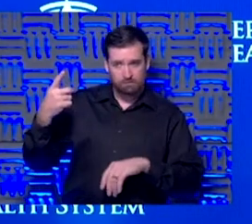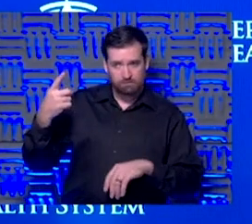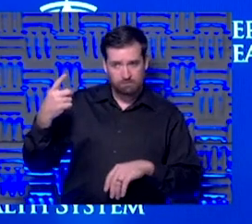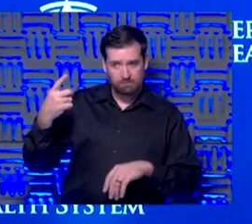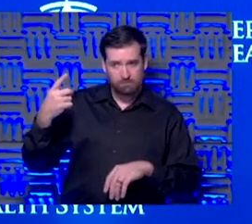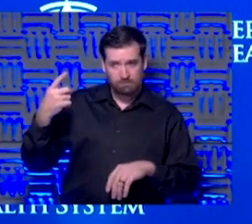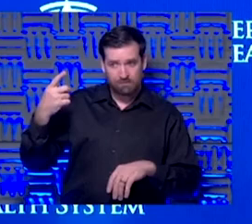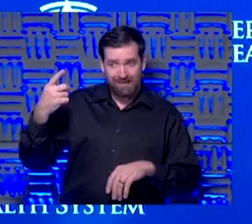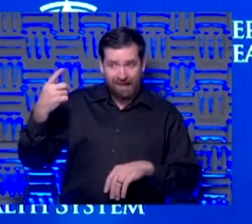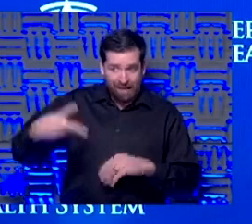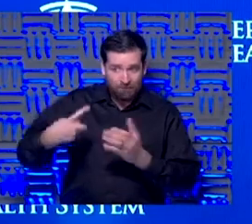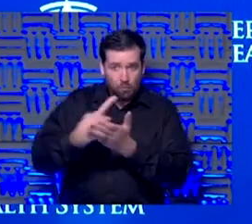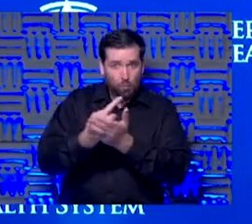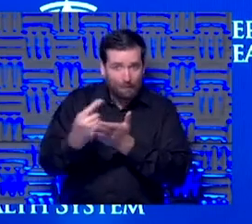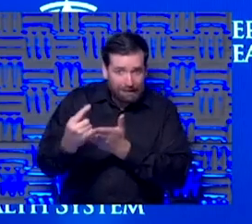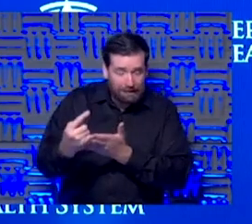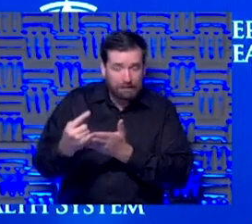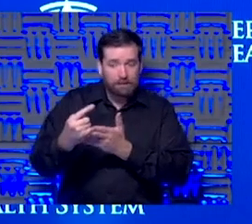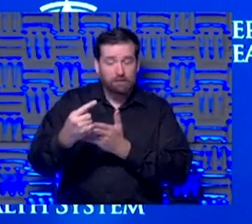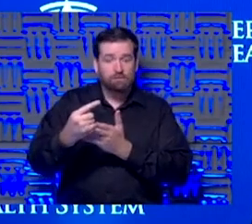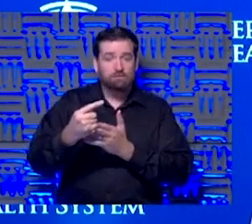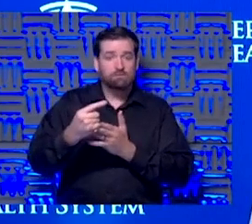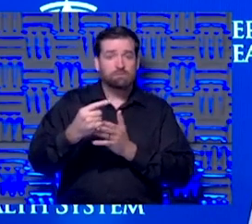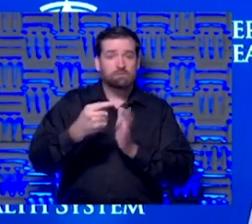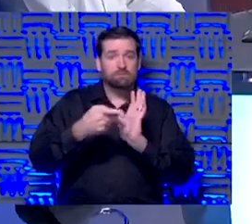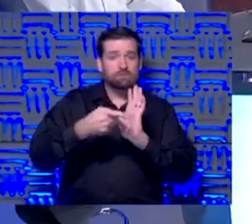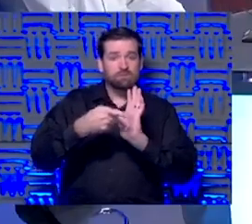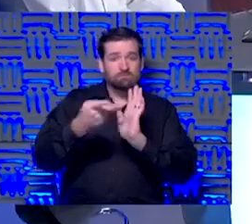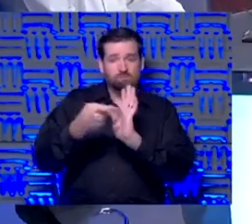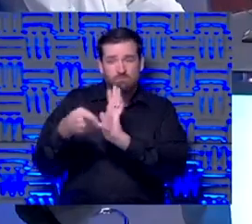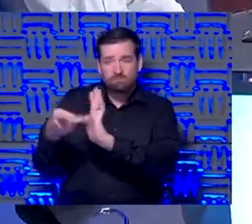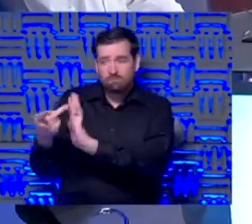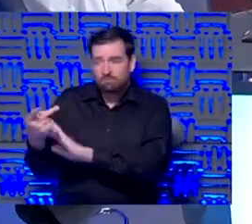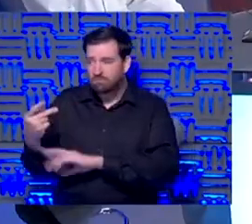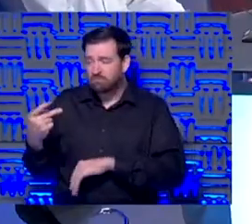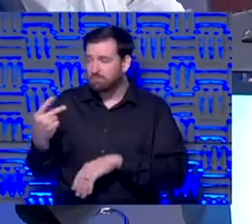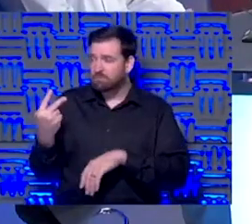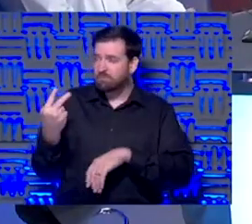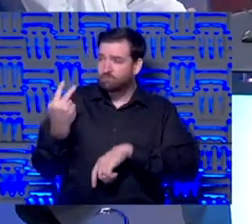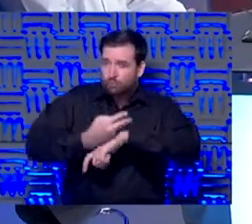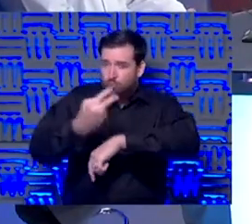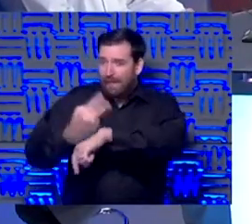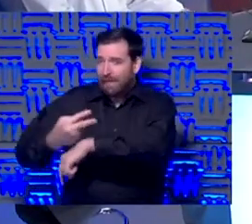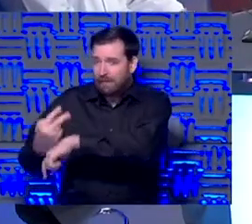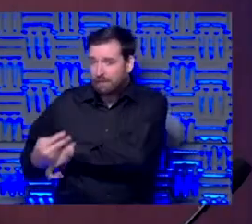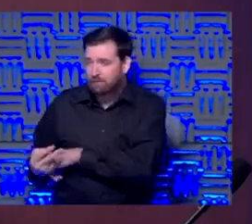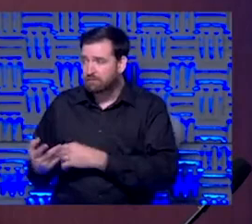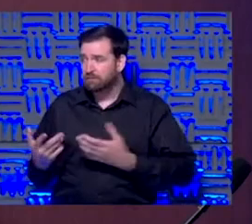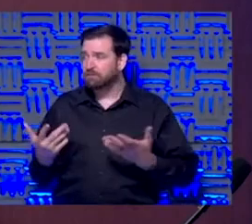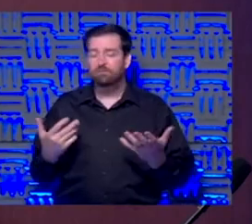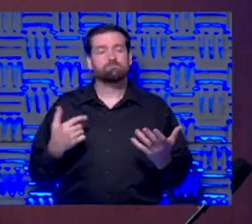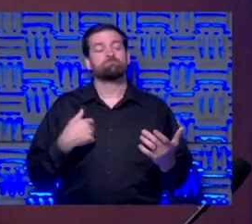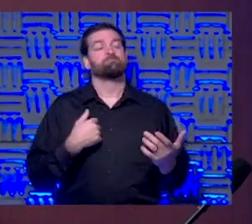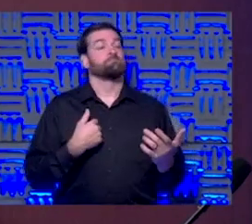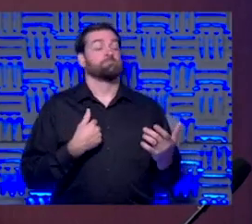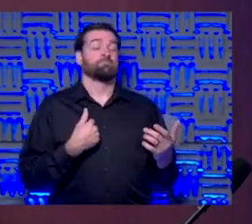are they going to half a week every other day? So what you're asking is, how do we structure it? How are you going to do that? What's a recommendation? You know, we're actually going to have